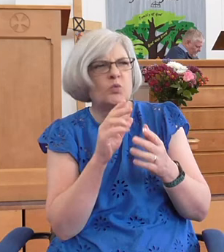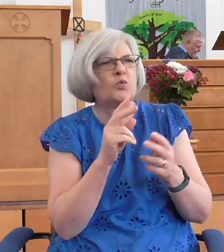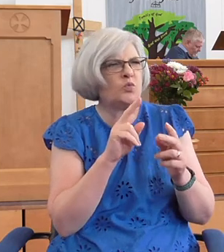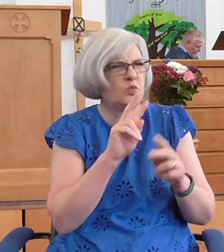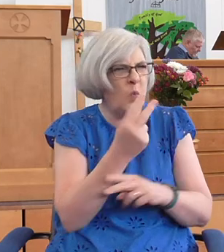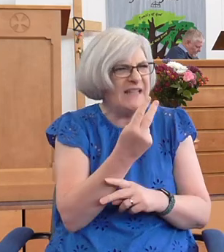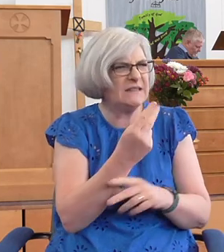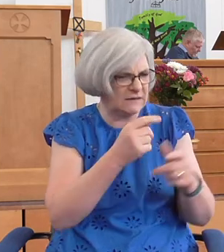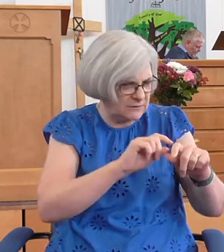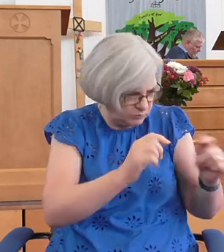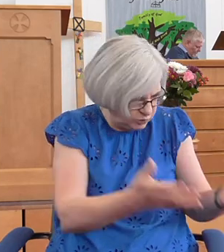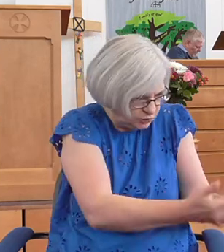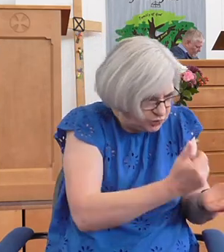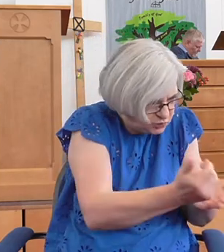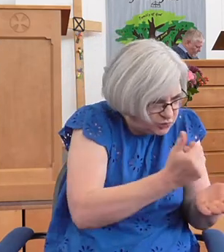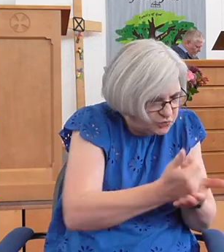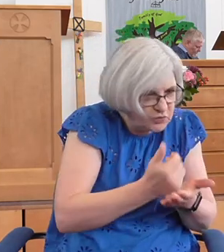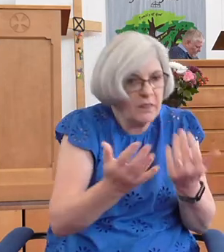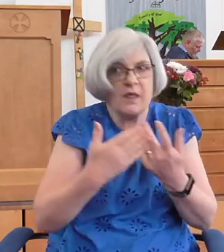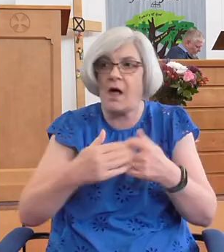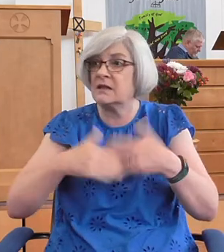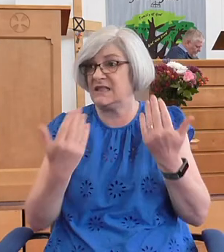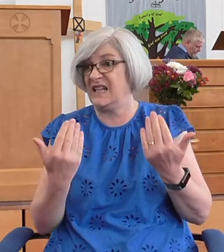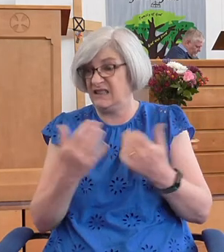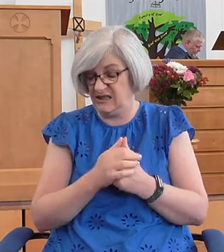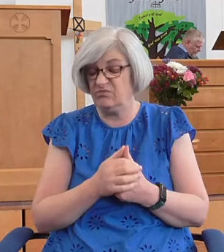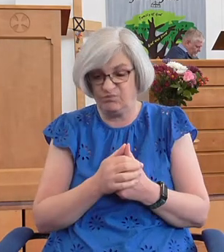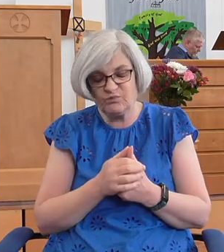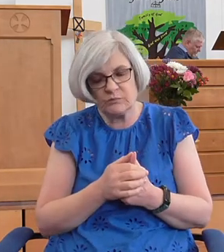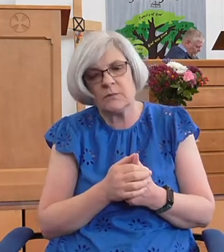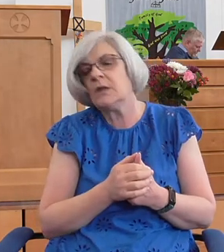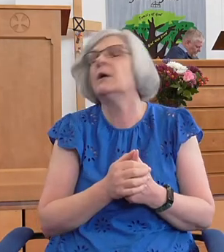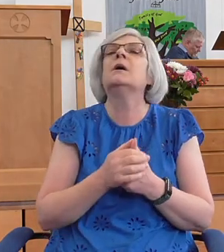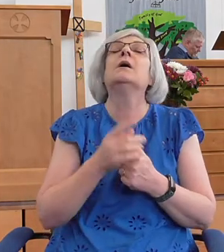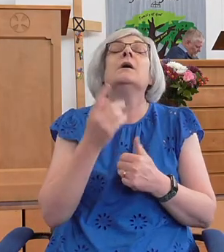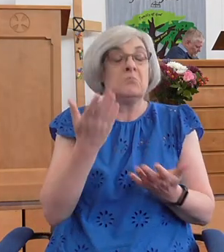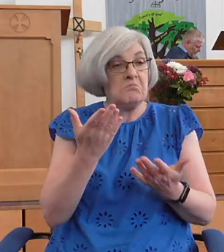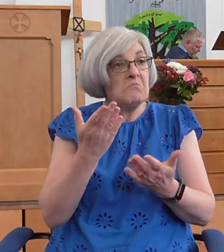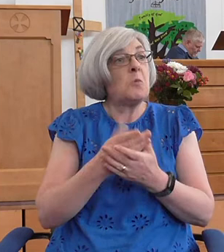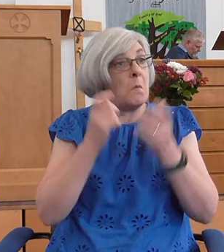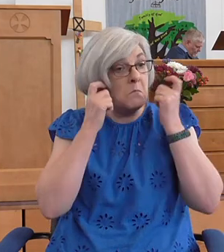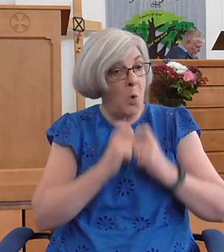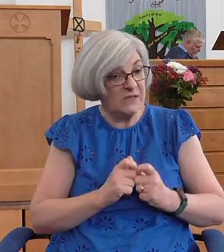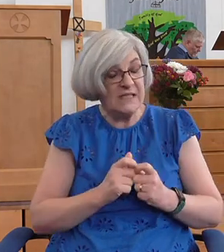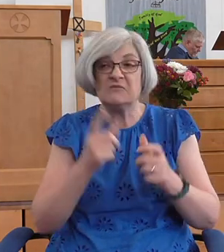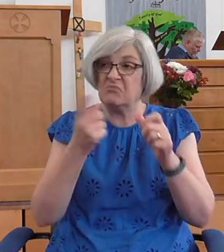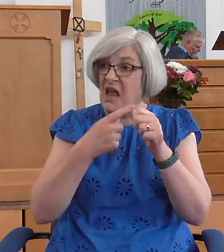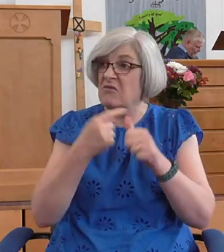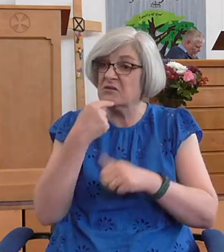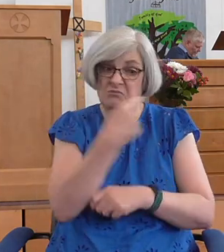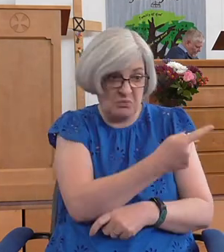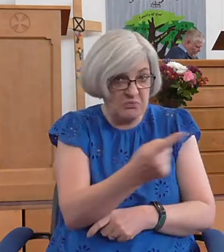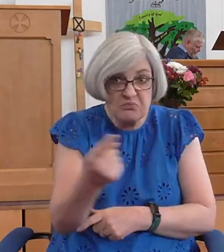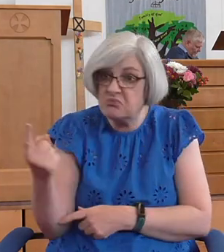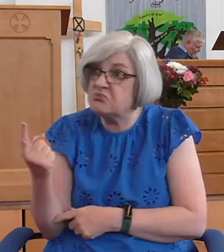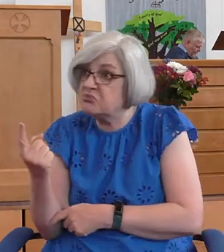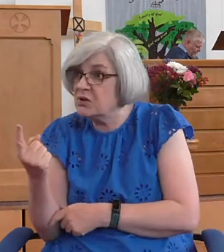twice as much as they gather on the other days. So Moses and Aaron said to